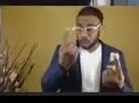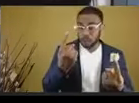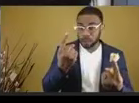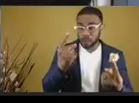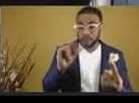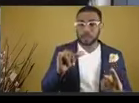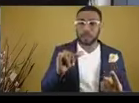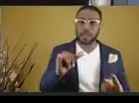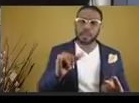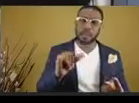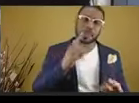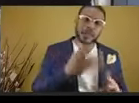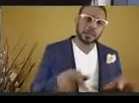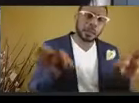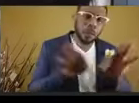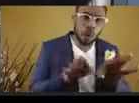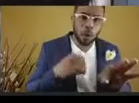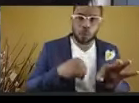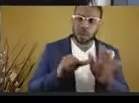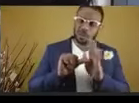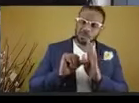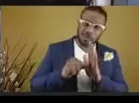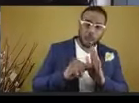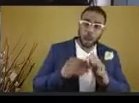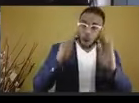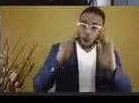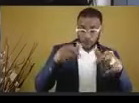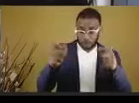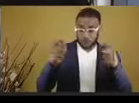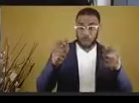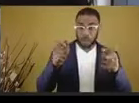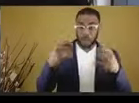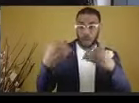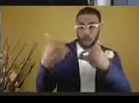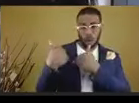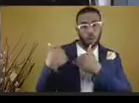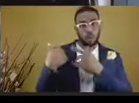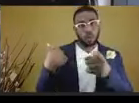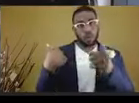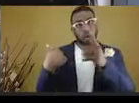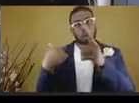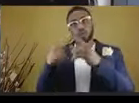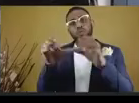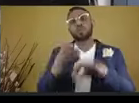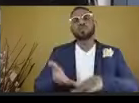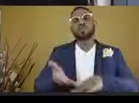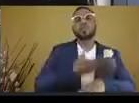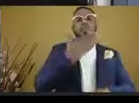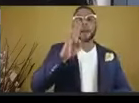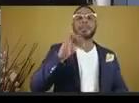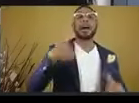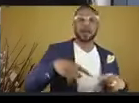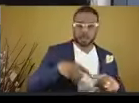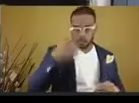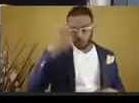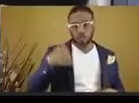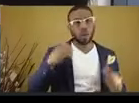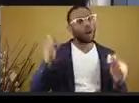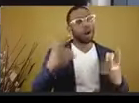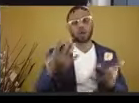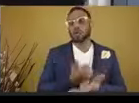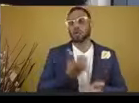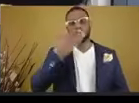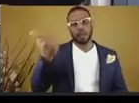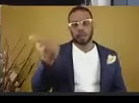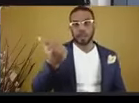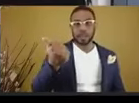it's important that we press and hold this administration accountable to do better by us, because we all deserve that. And